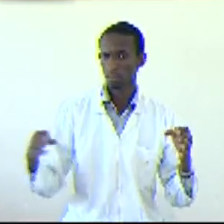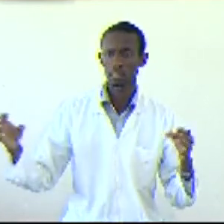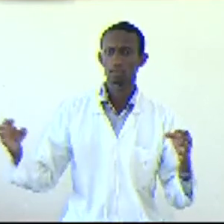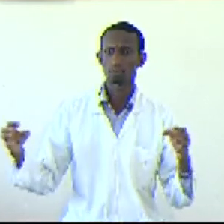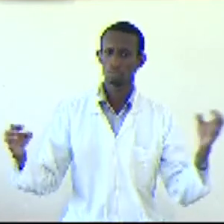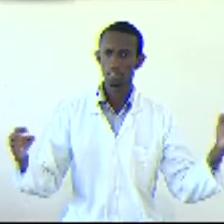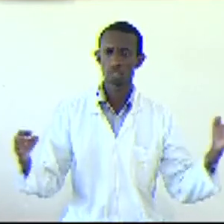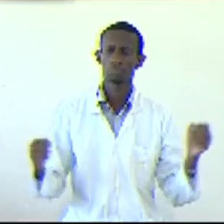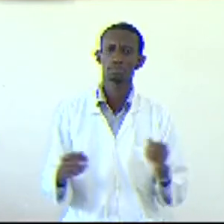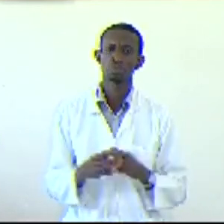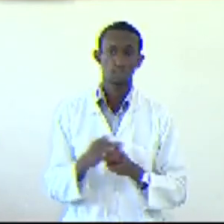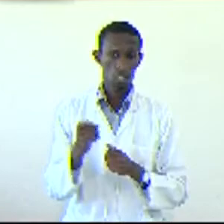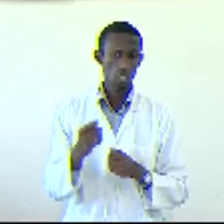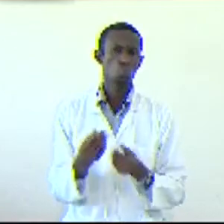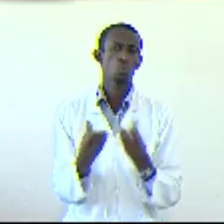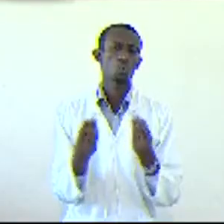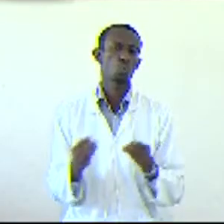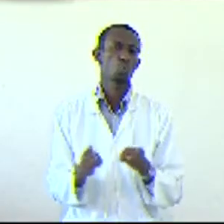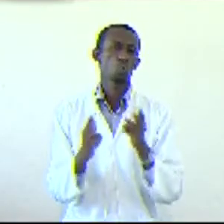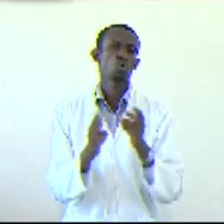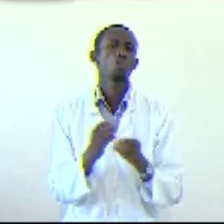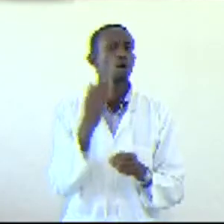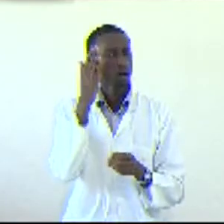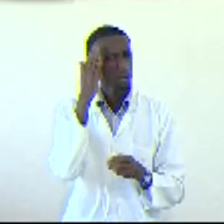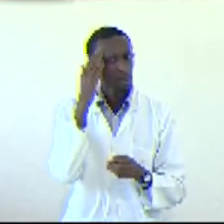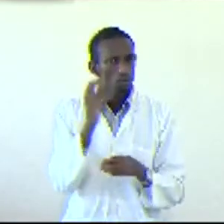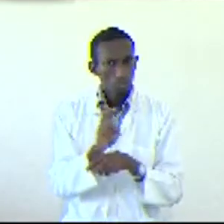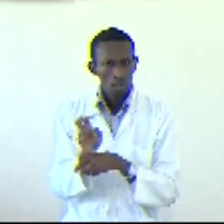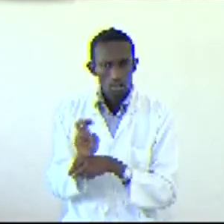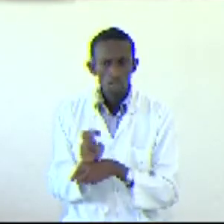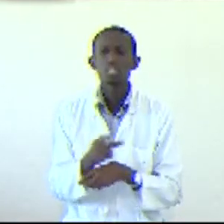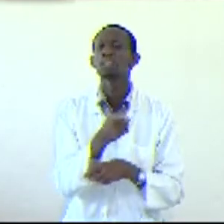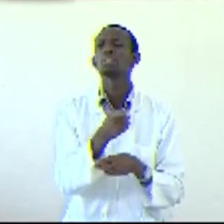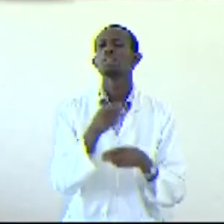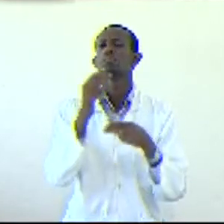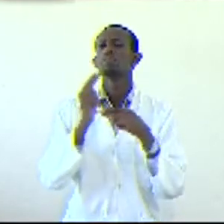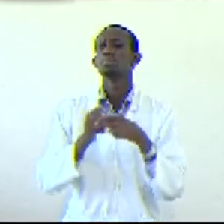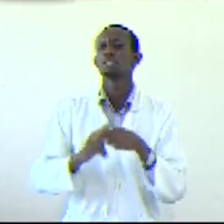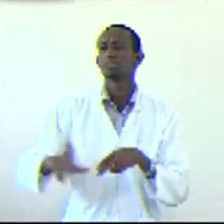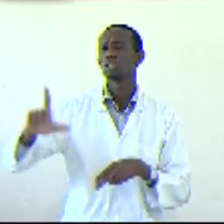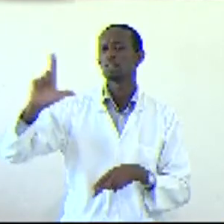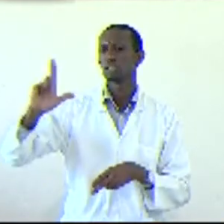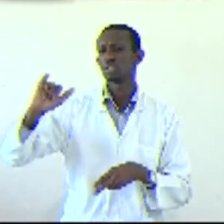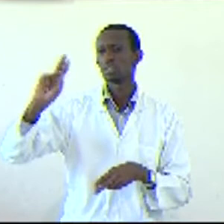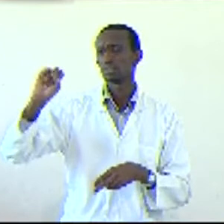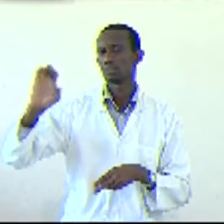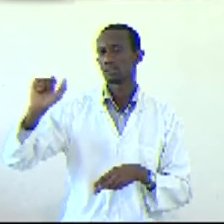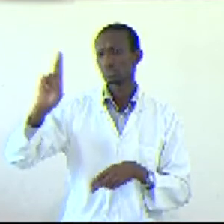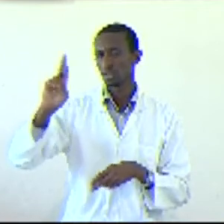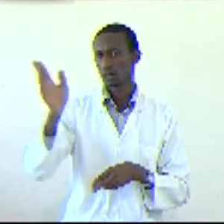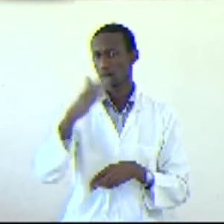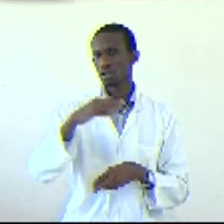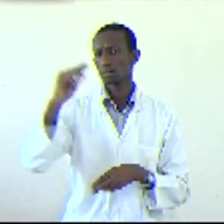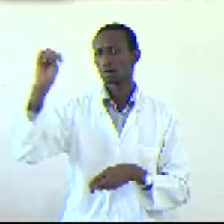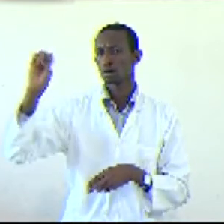for us to observe what we call the linear momentum and then the conservation of